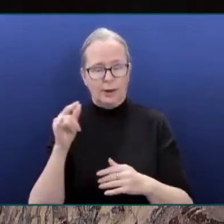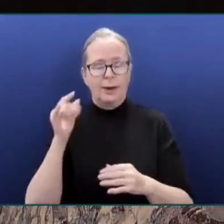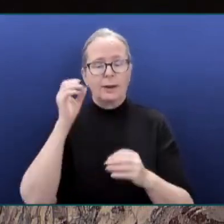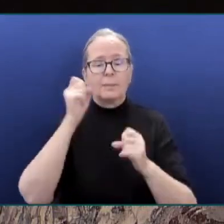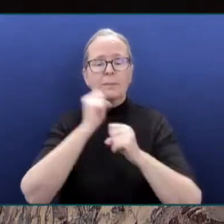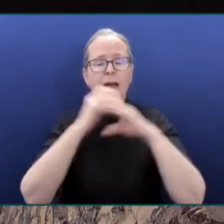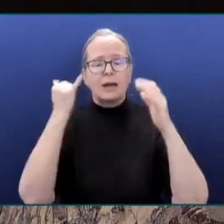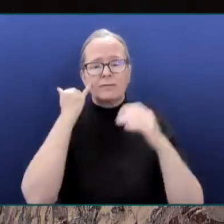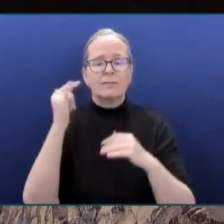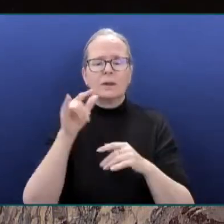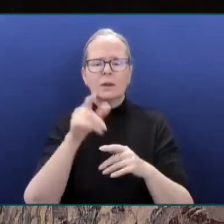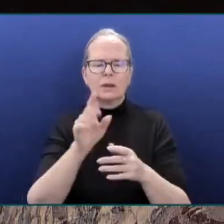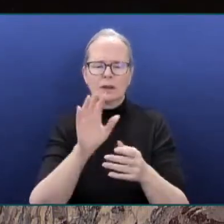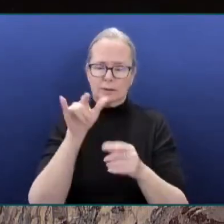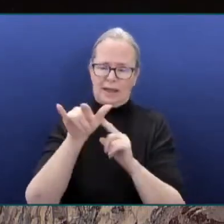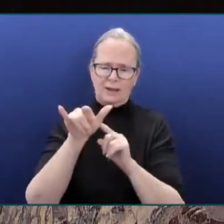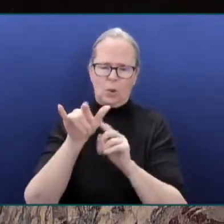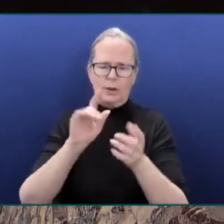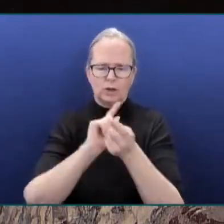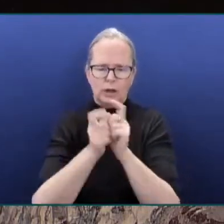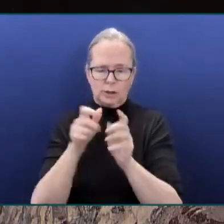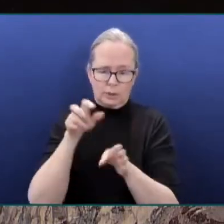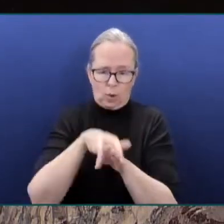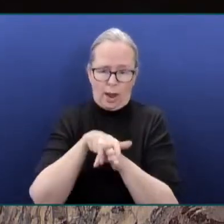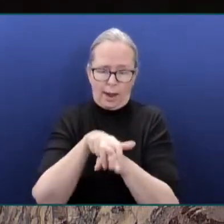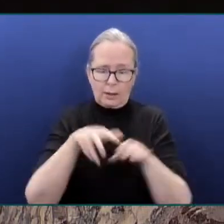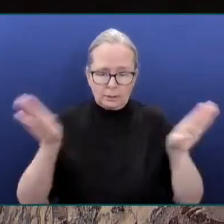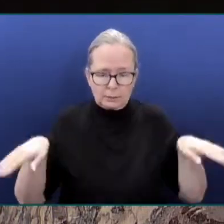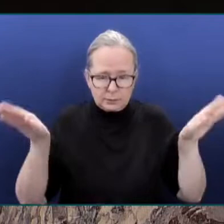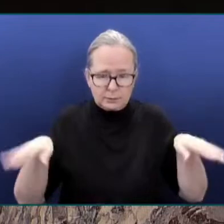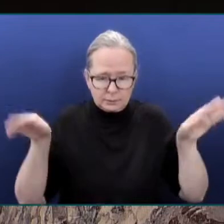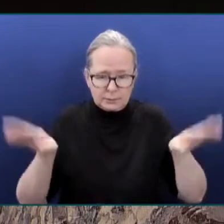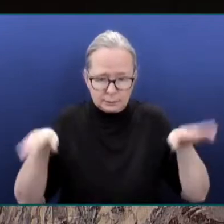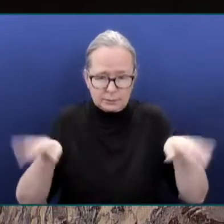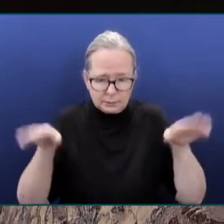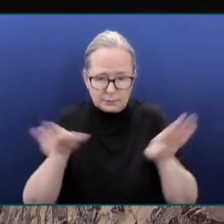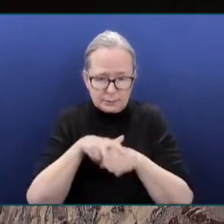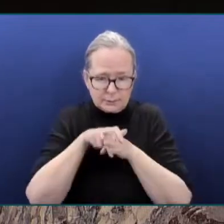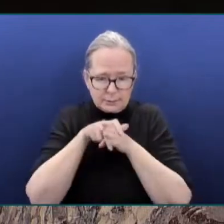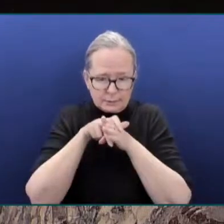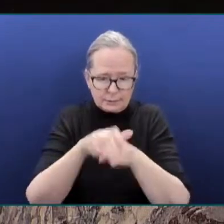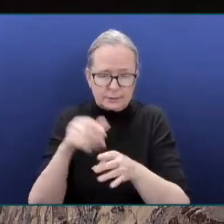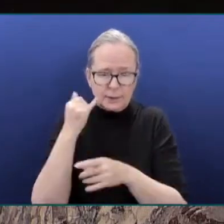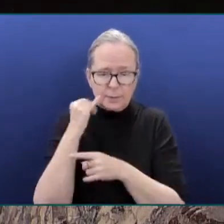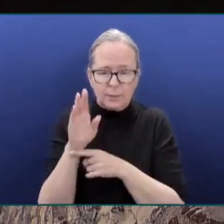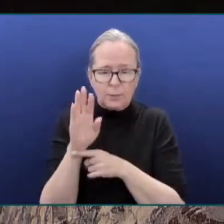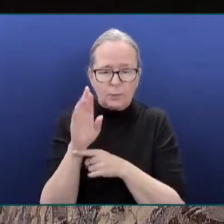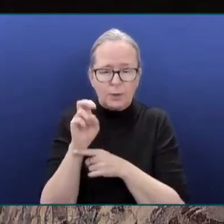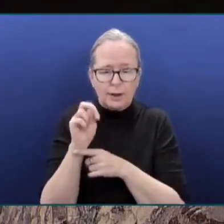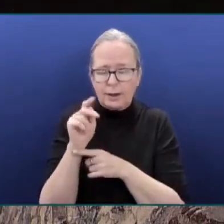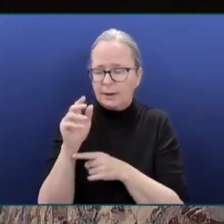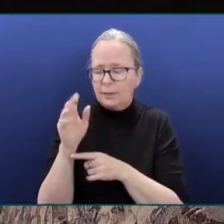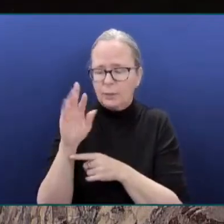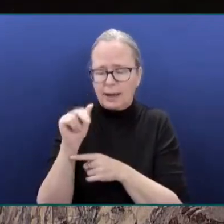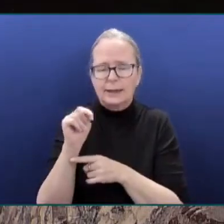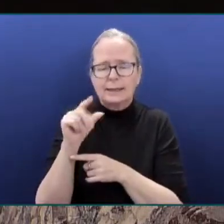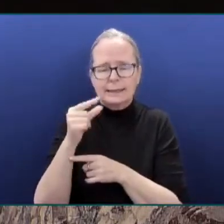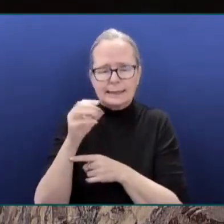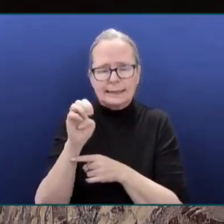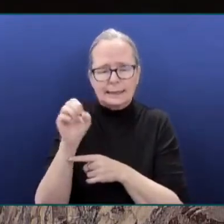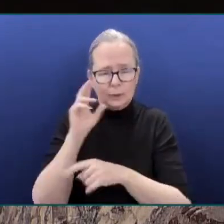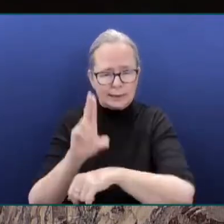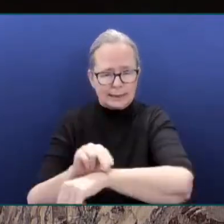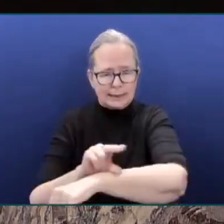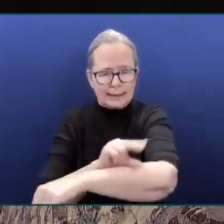what brant geese do every spring, only to return again in the fall, all the way back to Mexico. Well over 10,000 kilometers